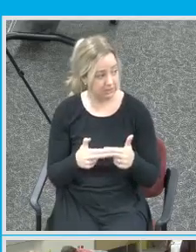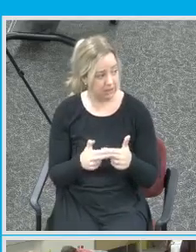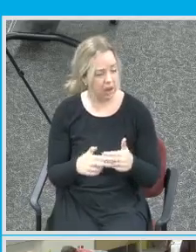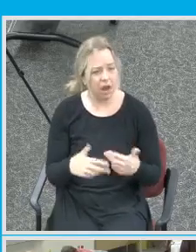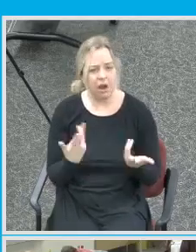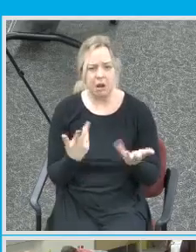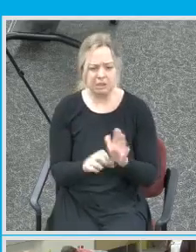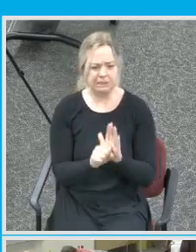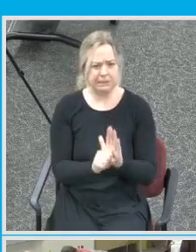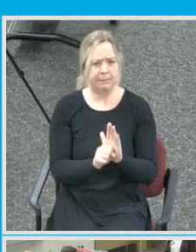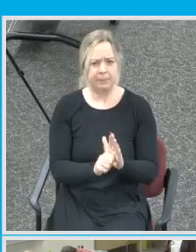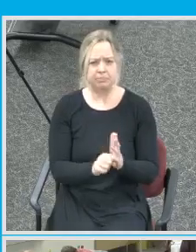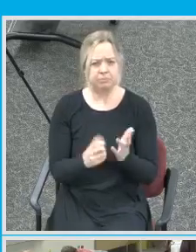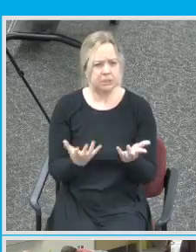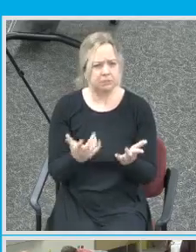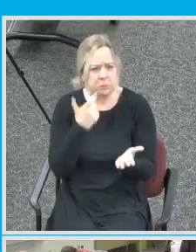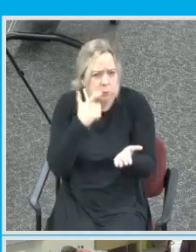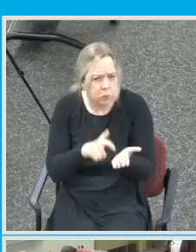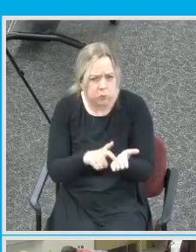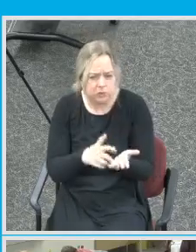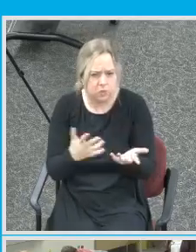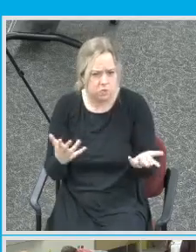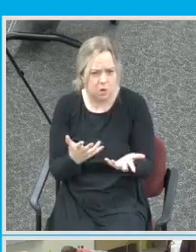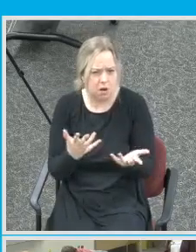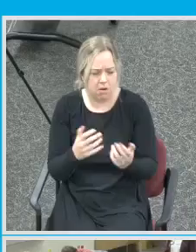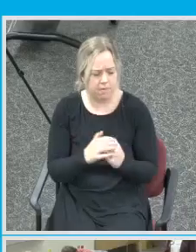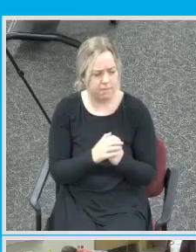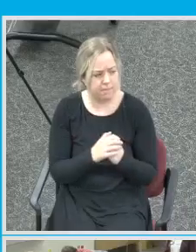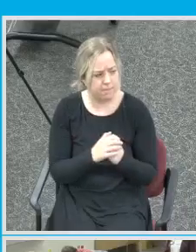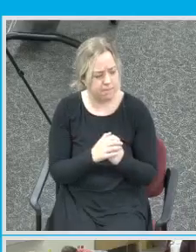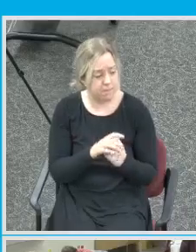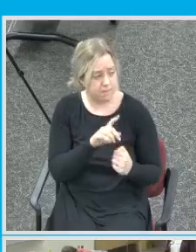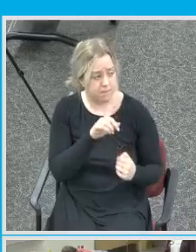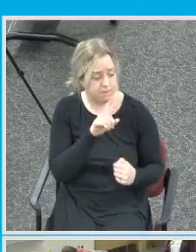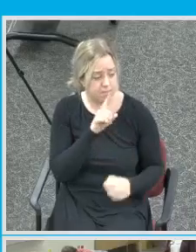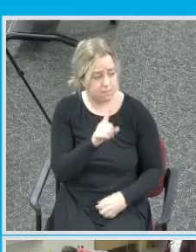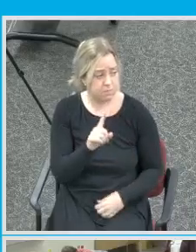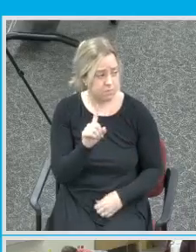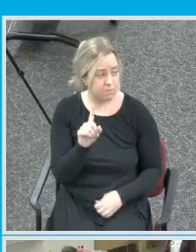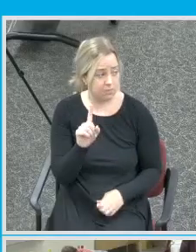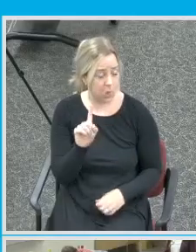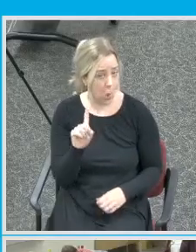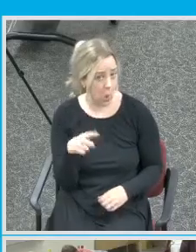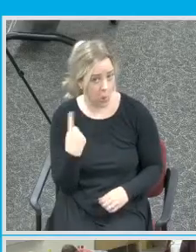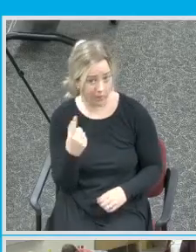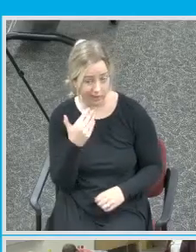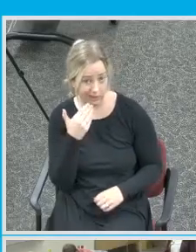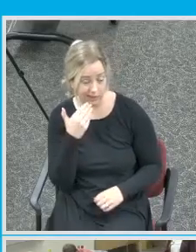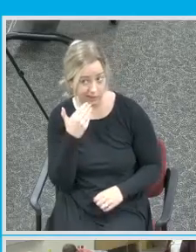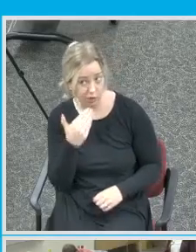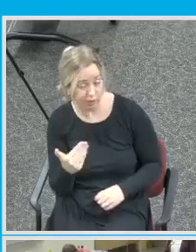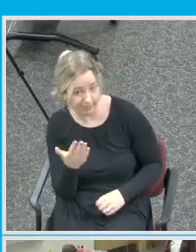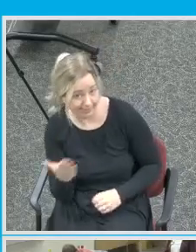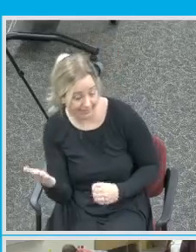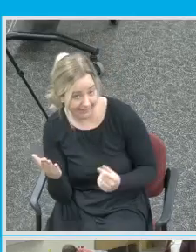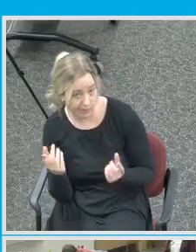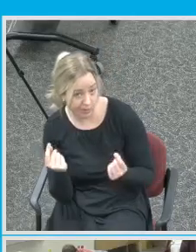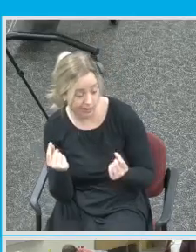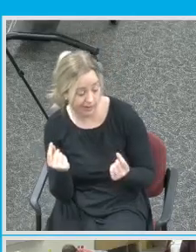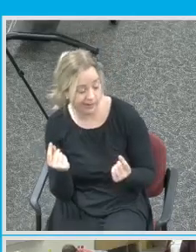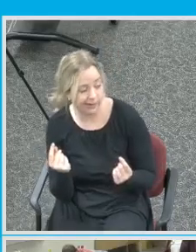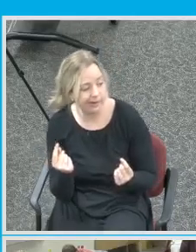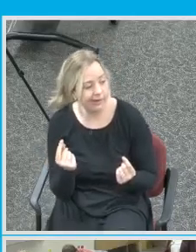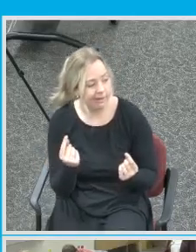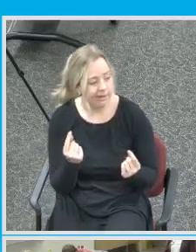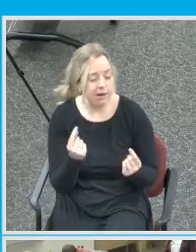Nile virus infection in people, and who is at risk? So the one good thing, I guess, if there's something good about West Nile virus infection, is